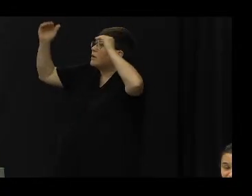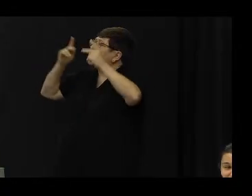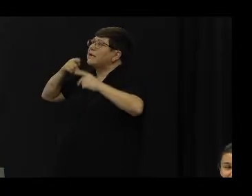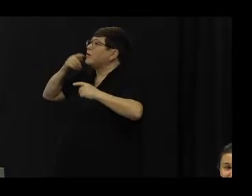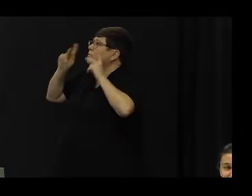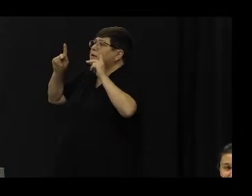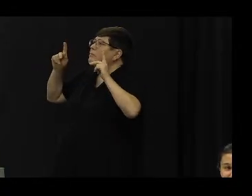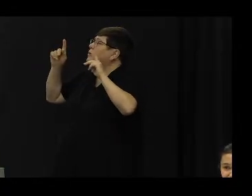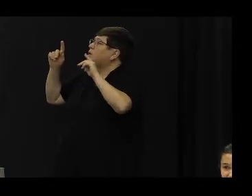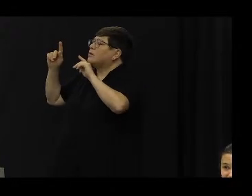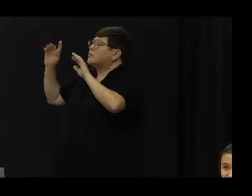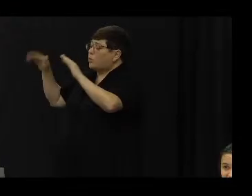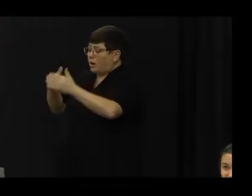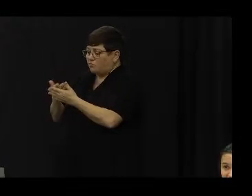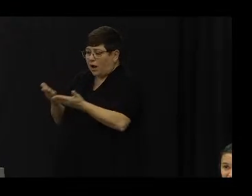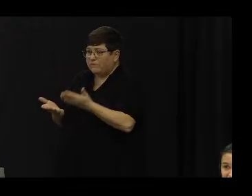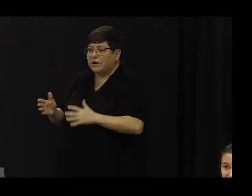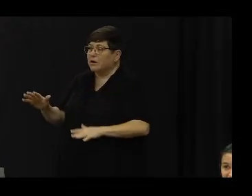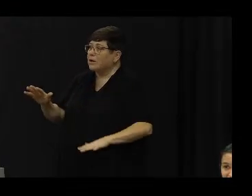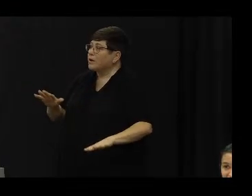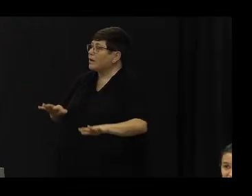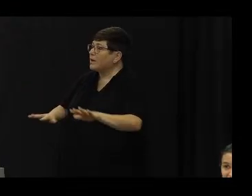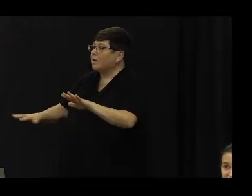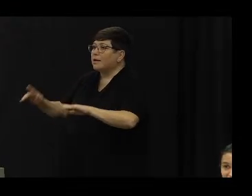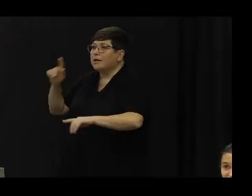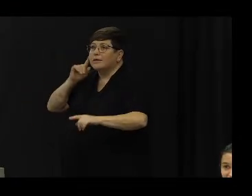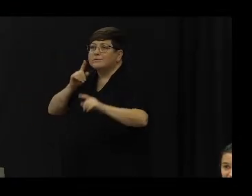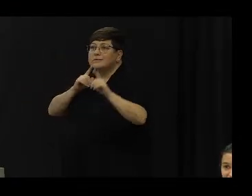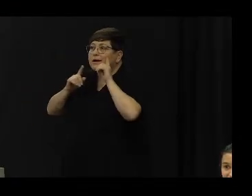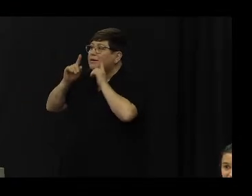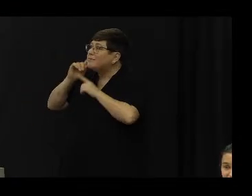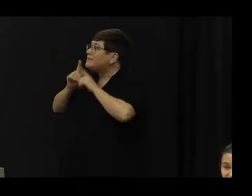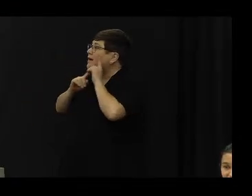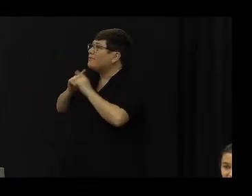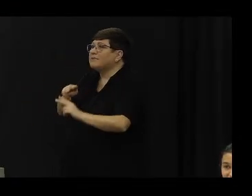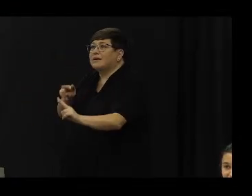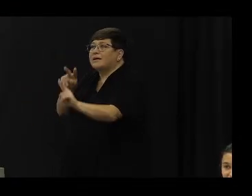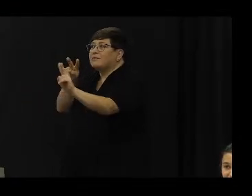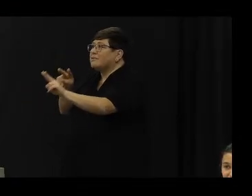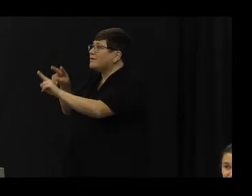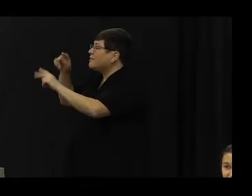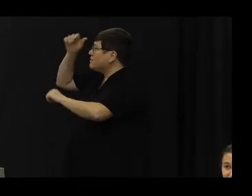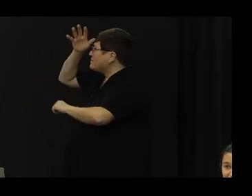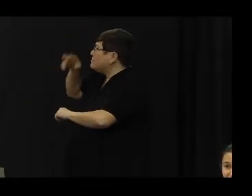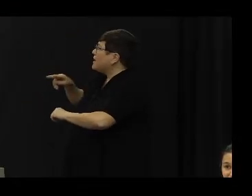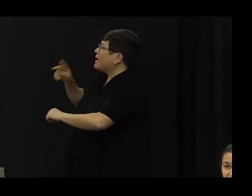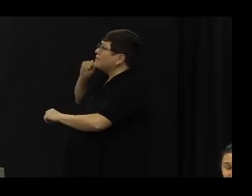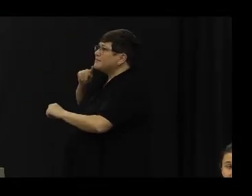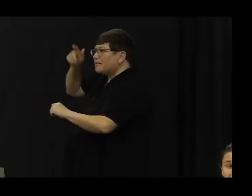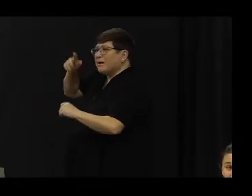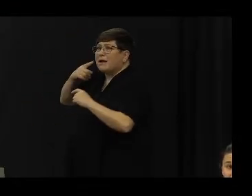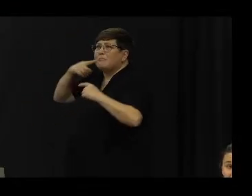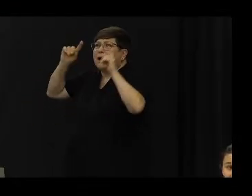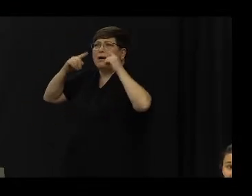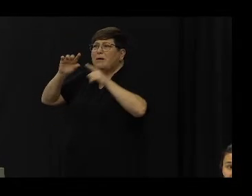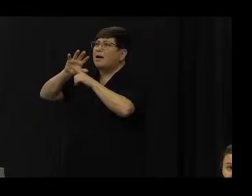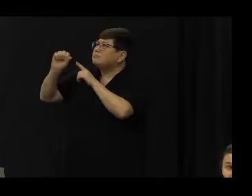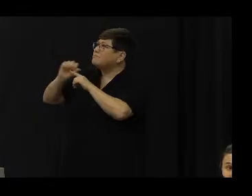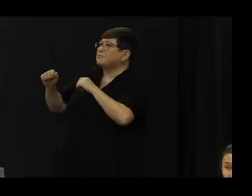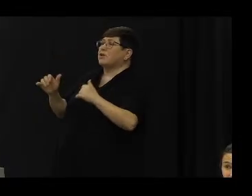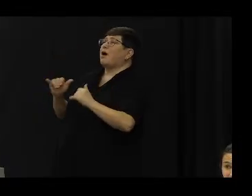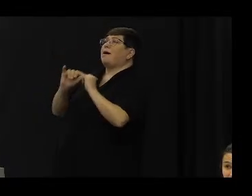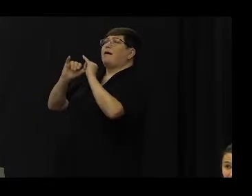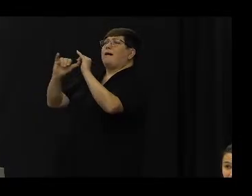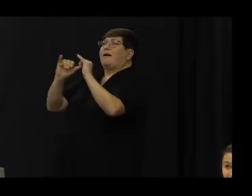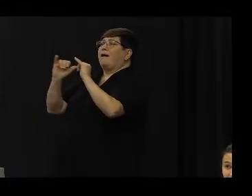here, and he had many deaf male role models. And so we see it all the time, and we say it all